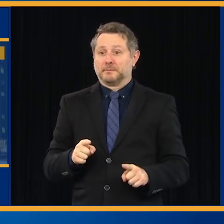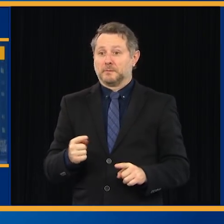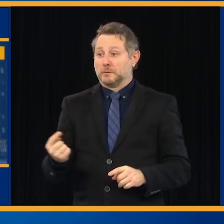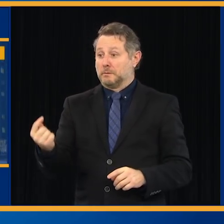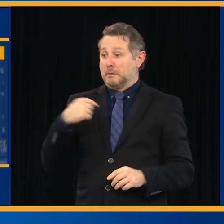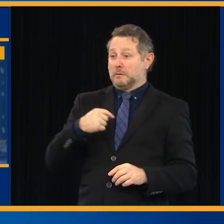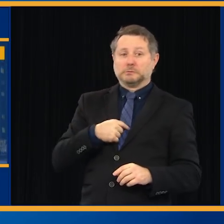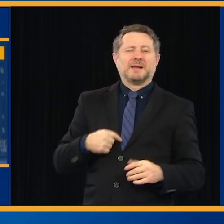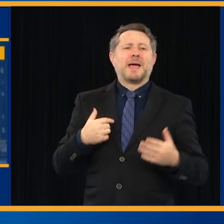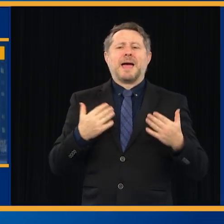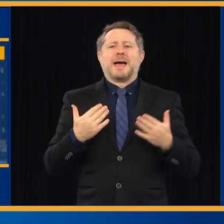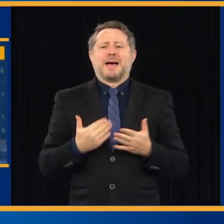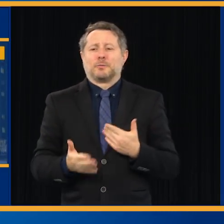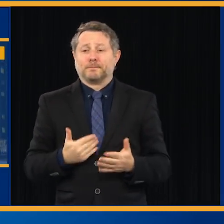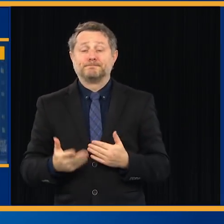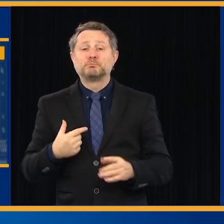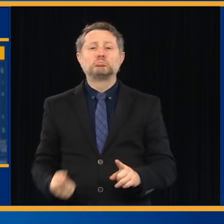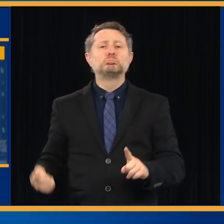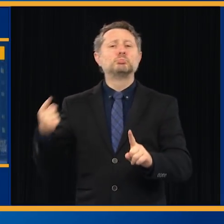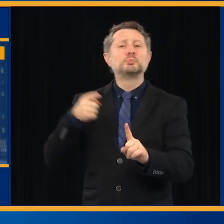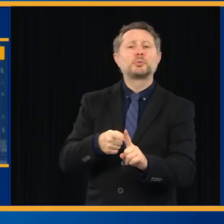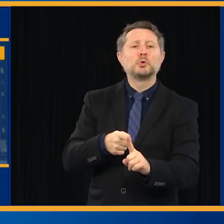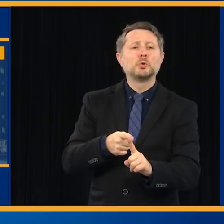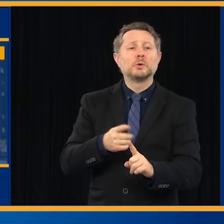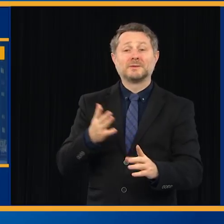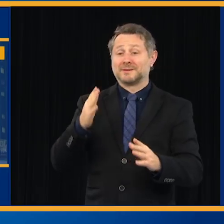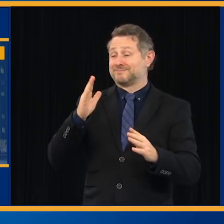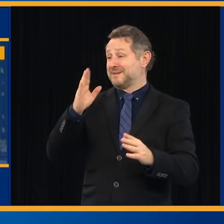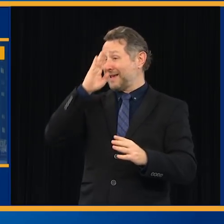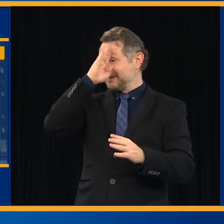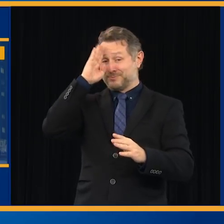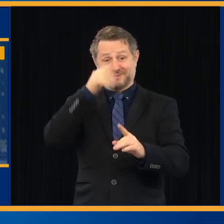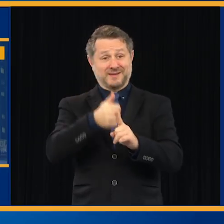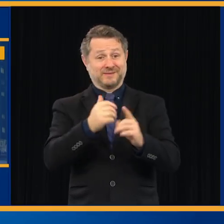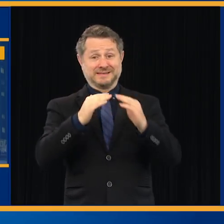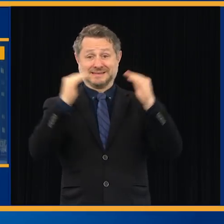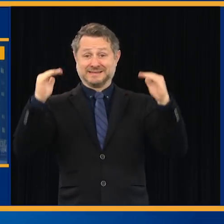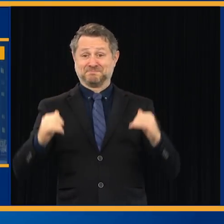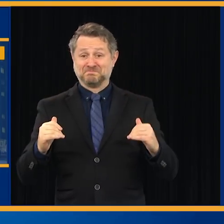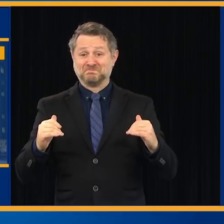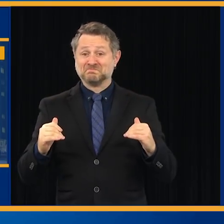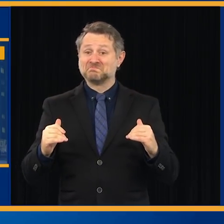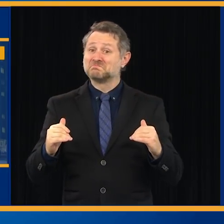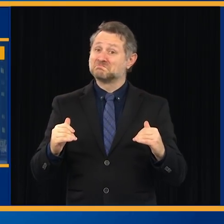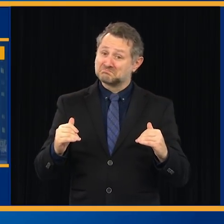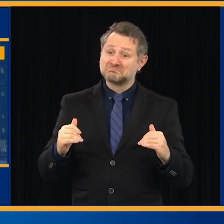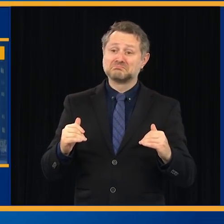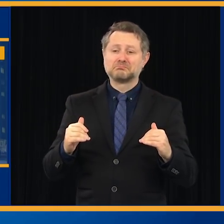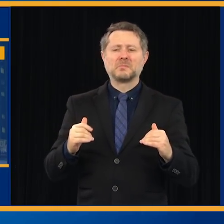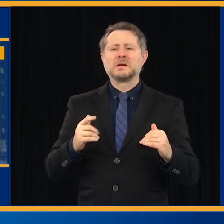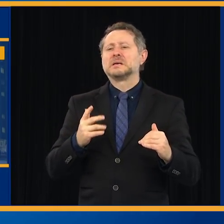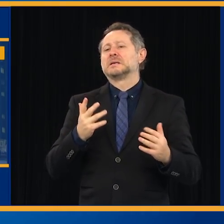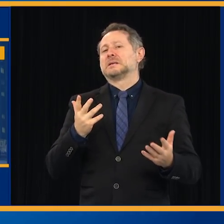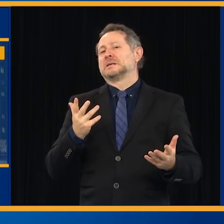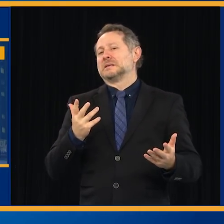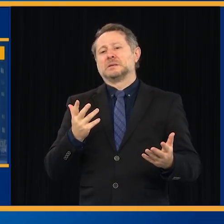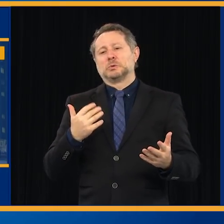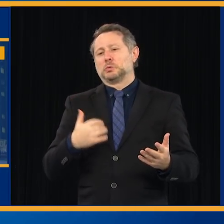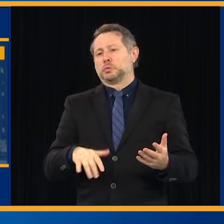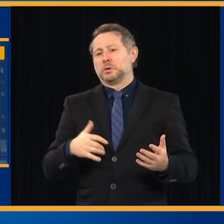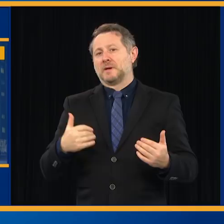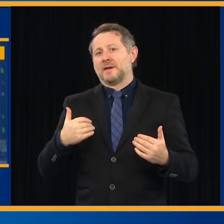Another lesson we have to learn is our hospital system. You know, we talk about our hospital system. We don't really have a public health